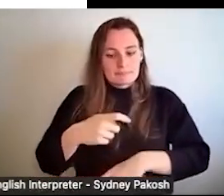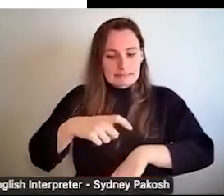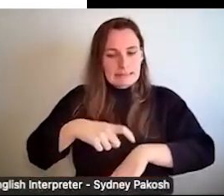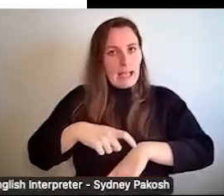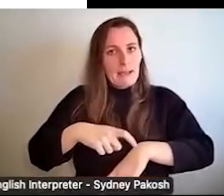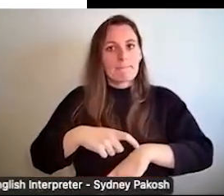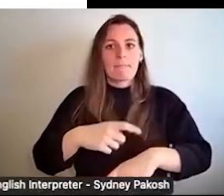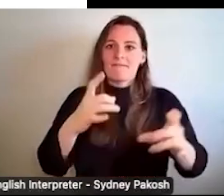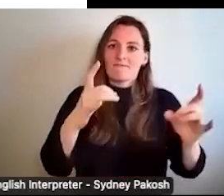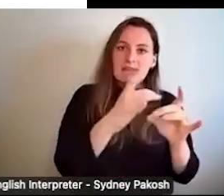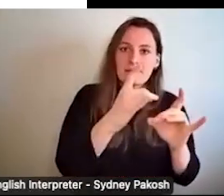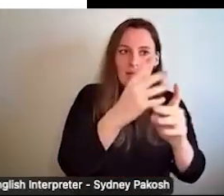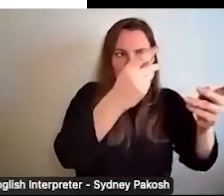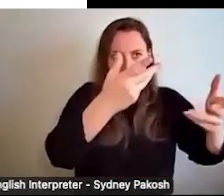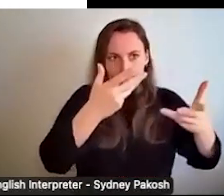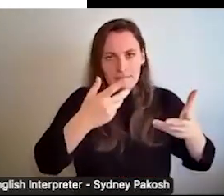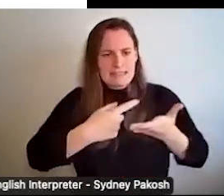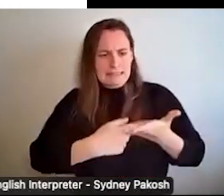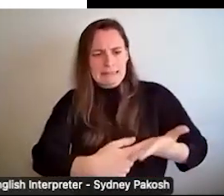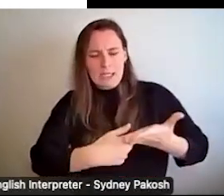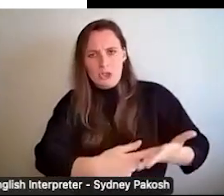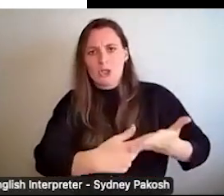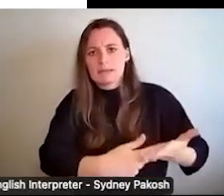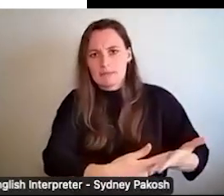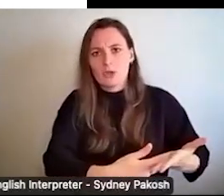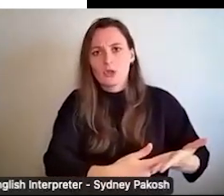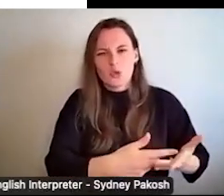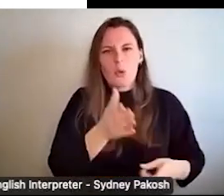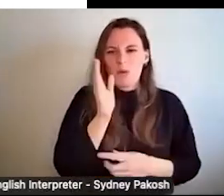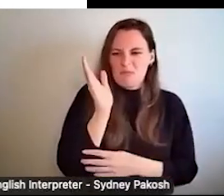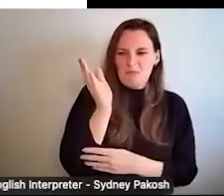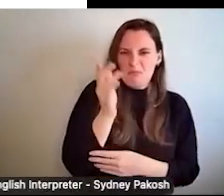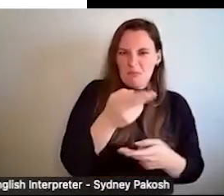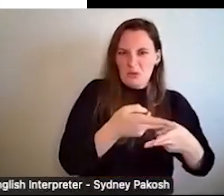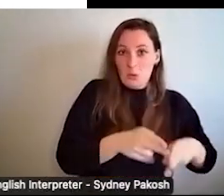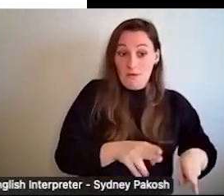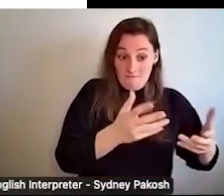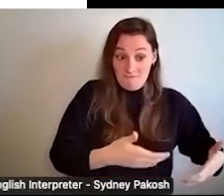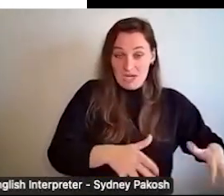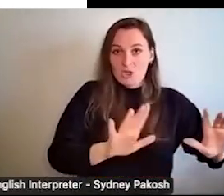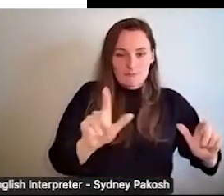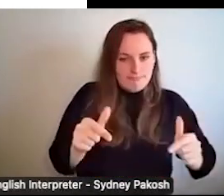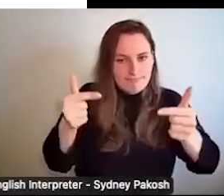said. So I'll get right to it so we have lots of time for that.